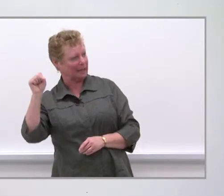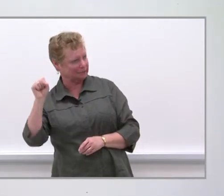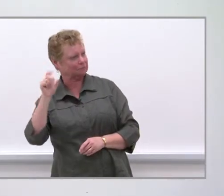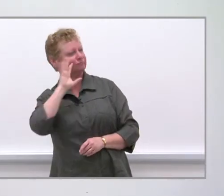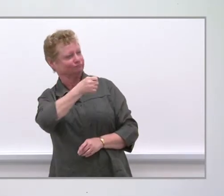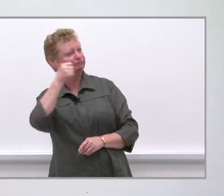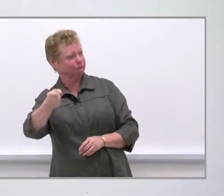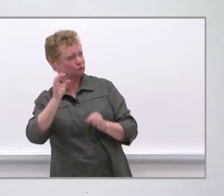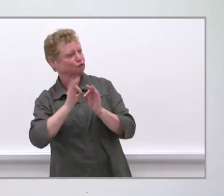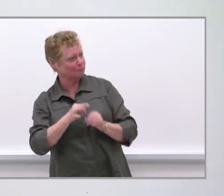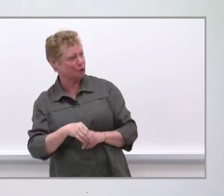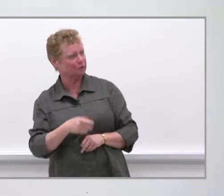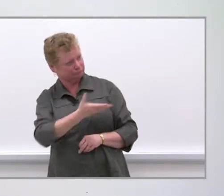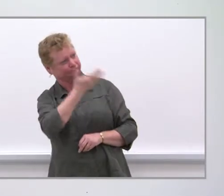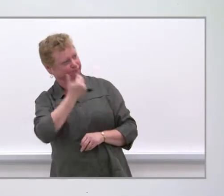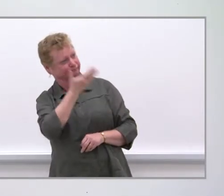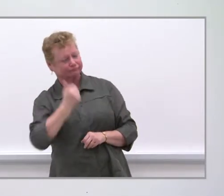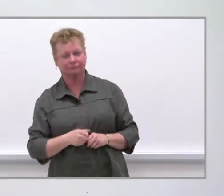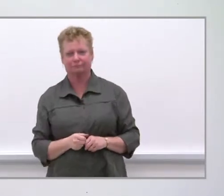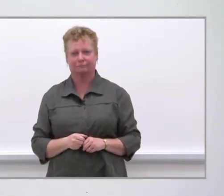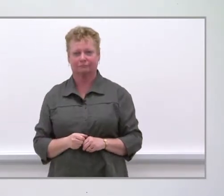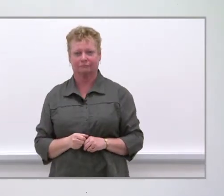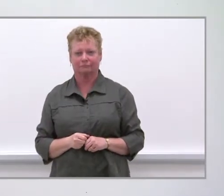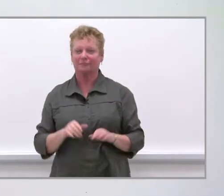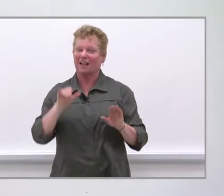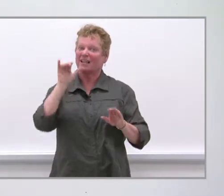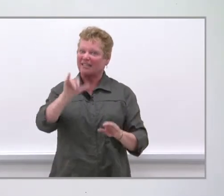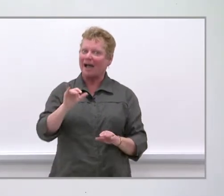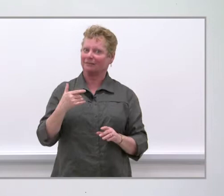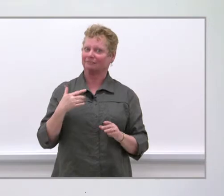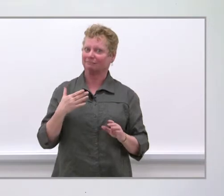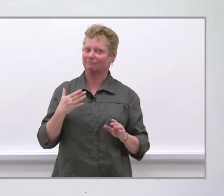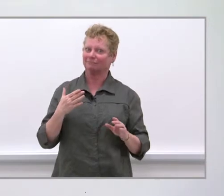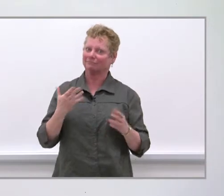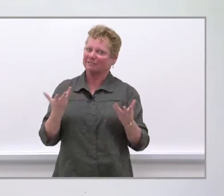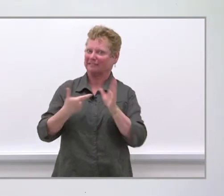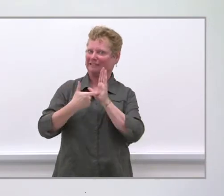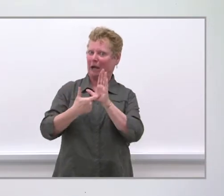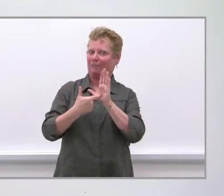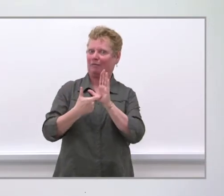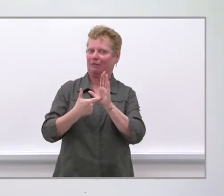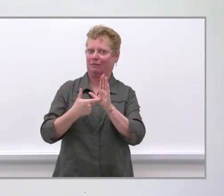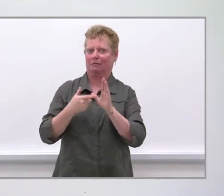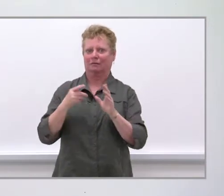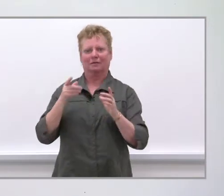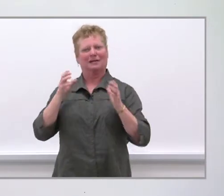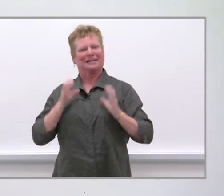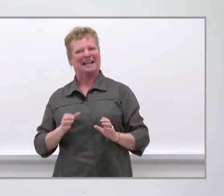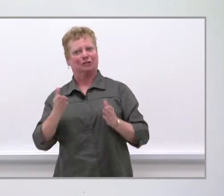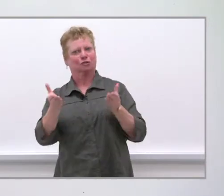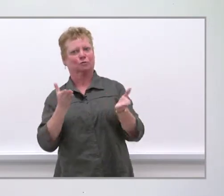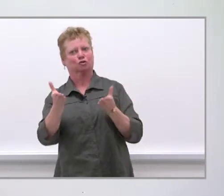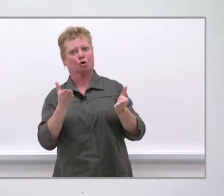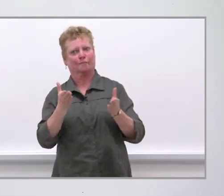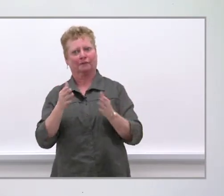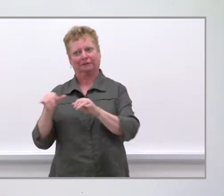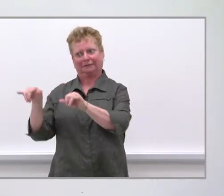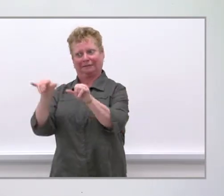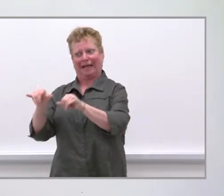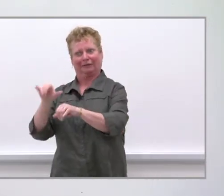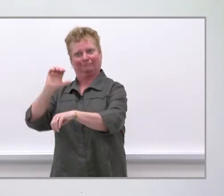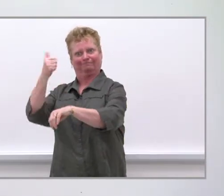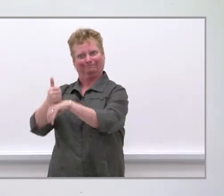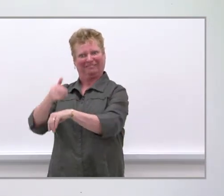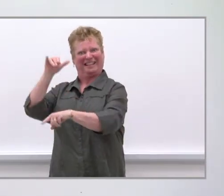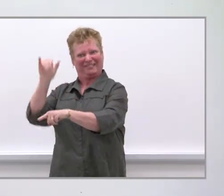we will get an interpreter and you can come in. So that would be an example of a customer service standard that would need to be